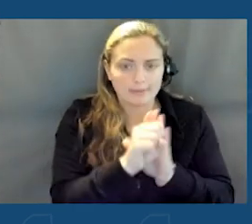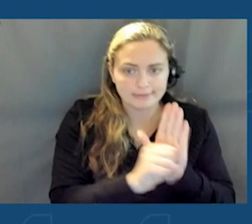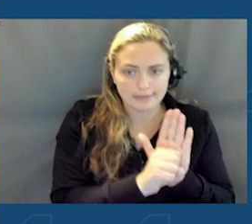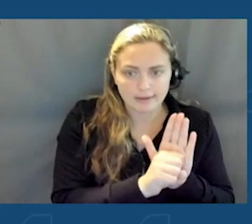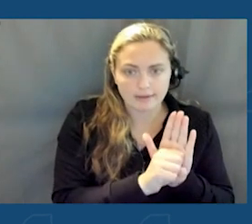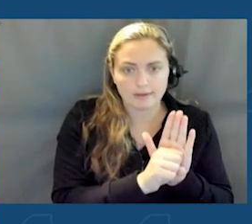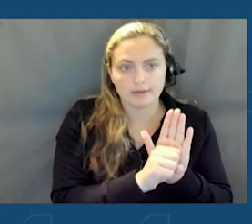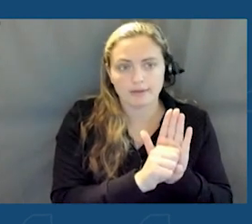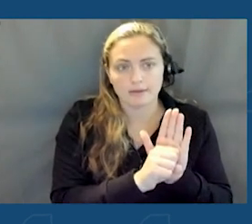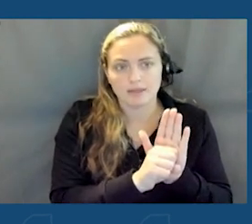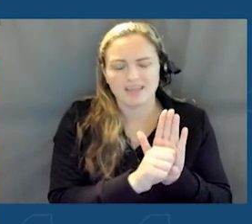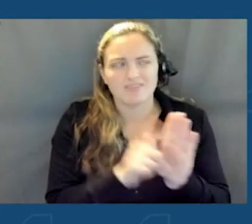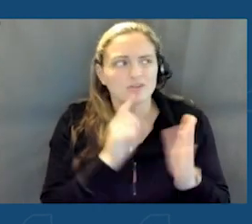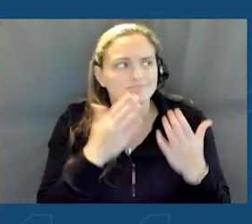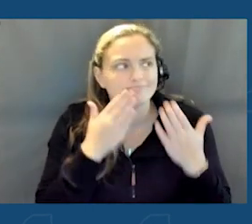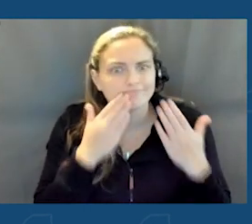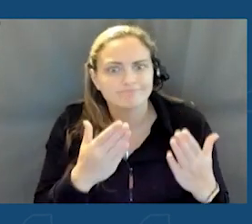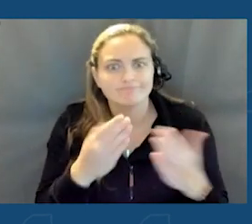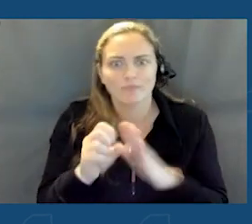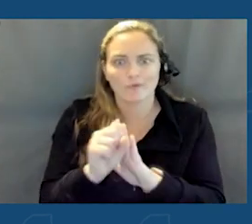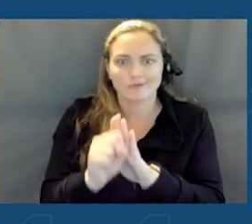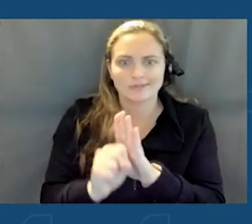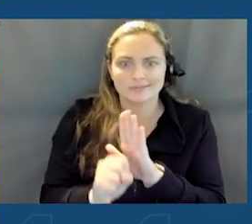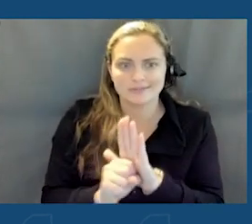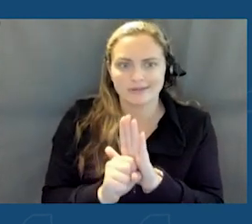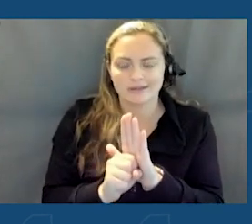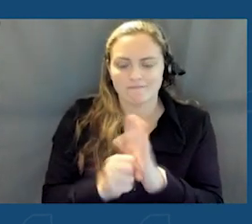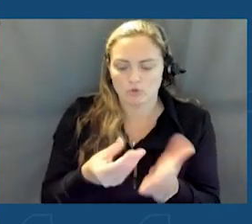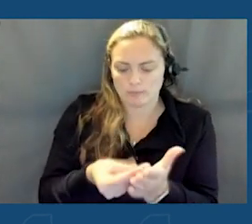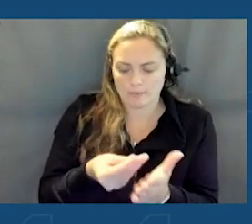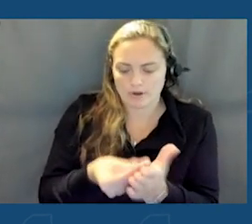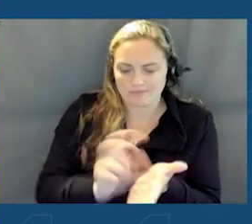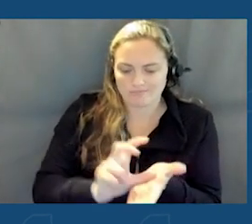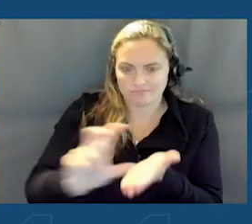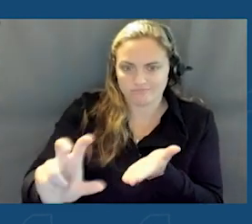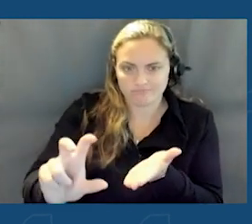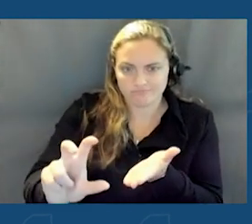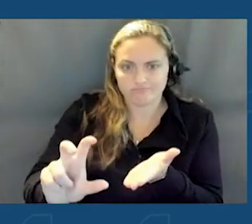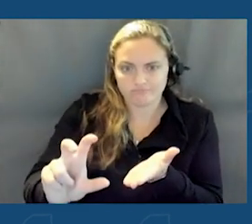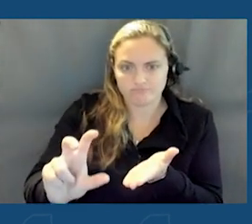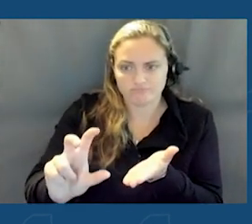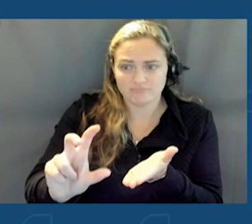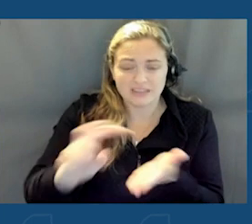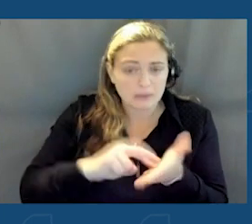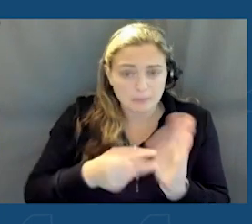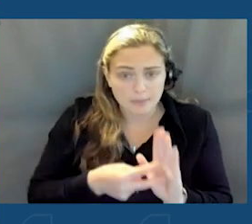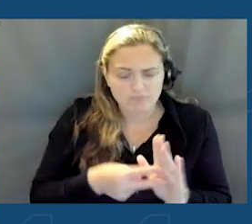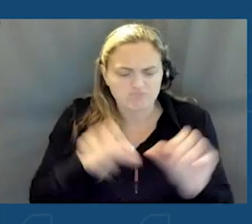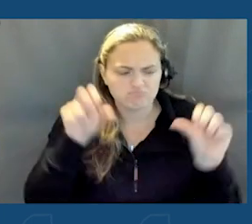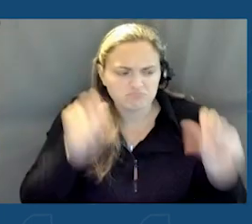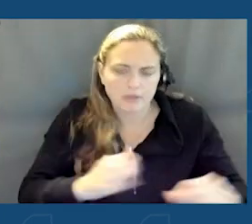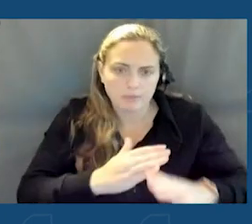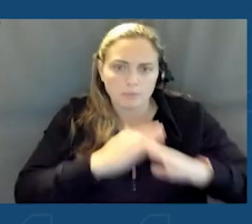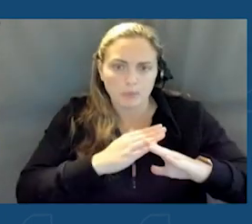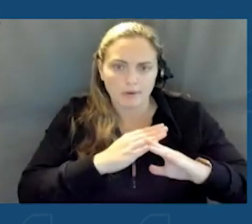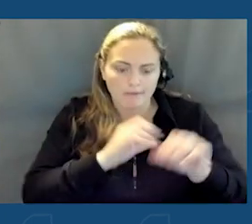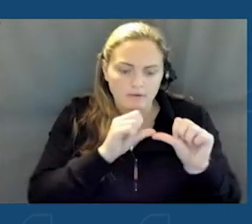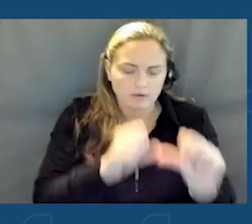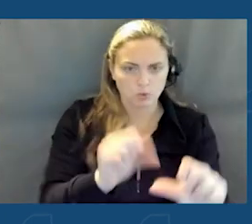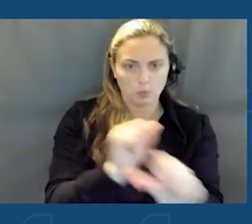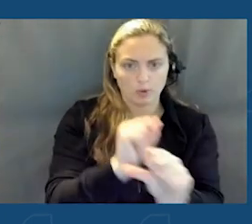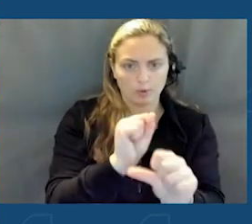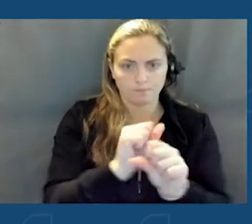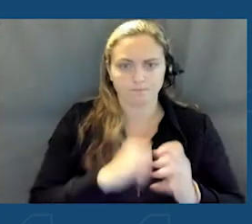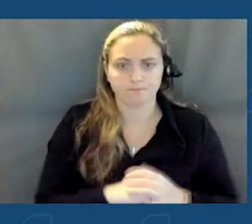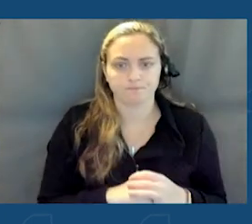and grateful to the state for the funds that allow us to be able to do this work. This has